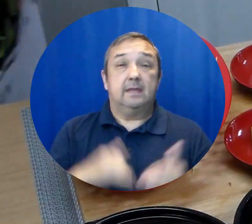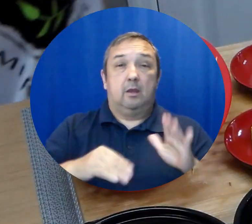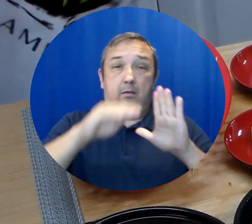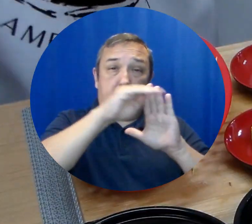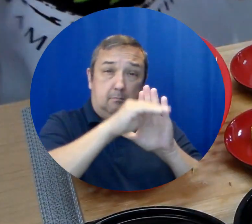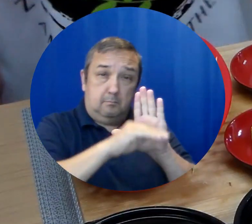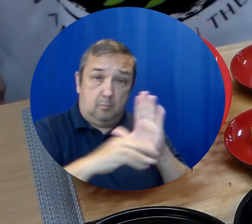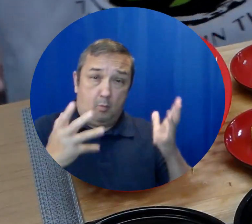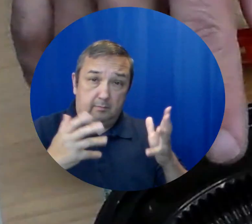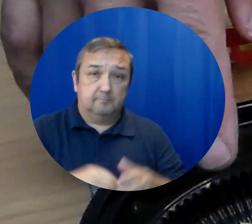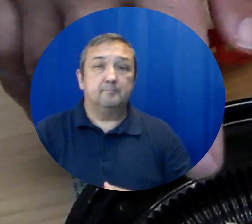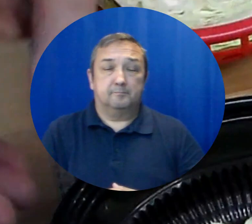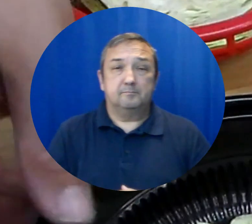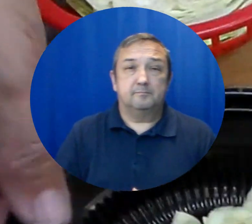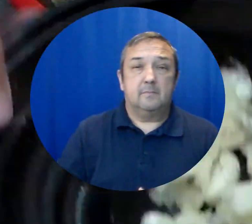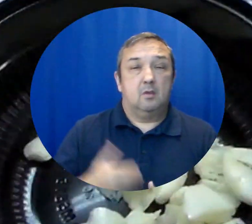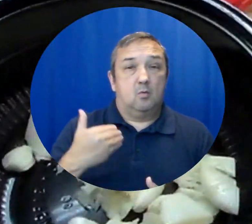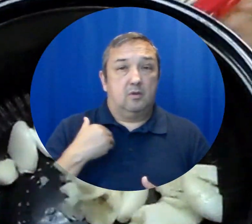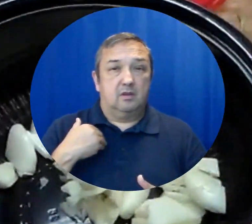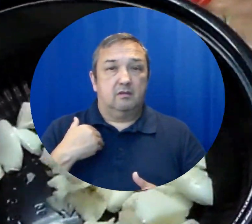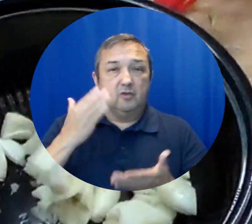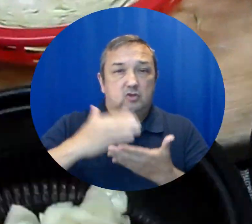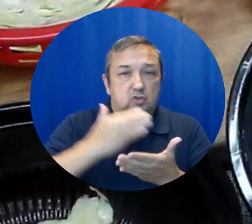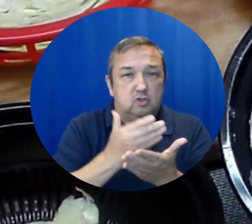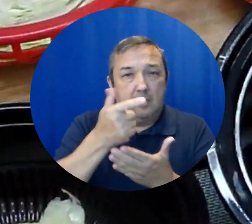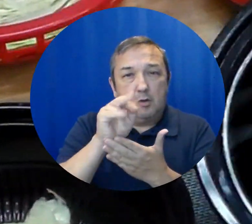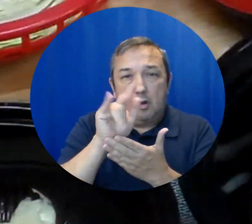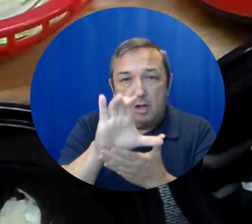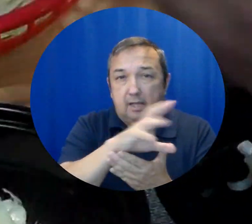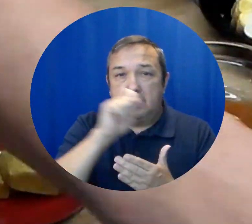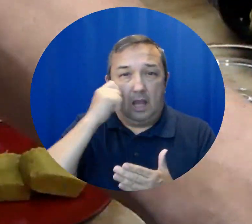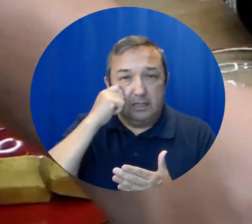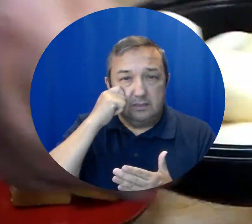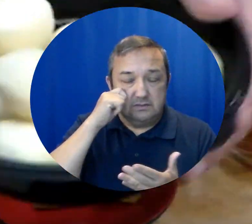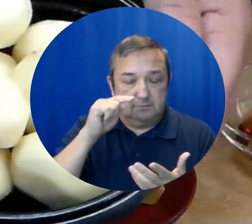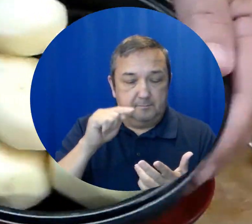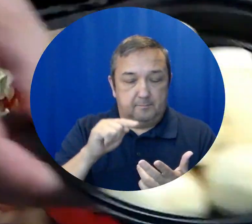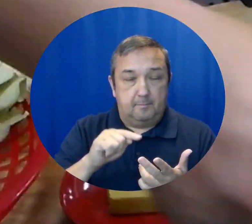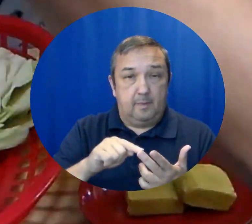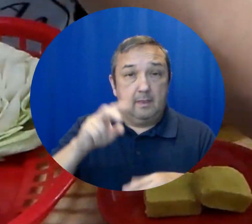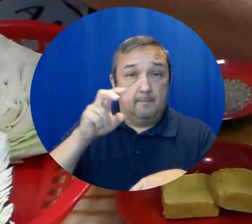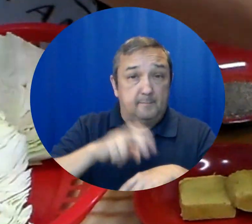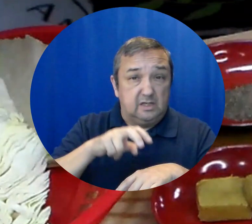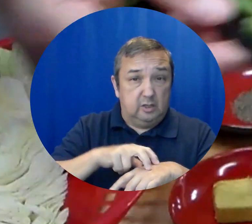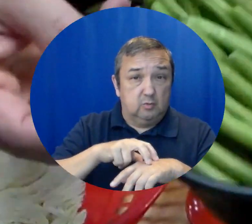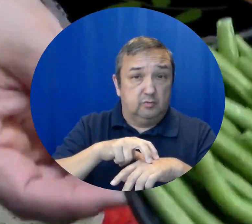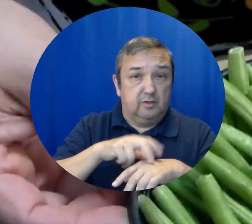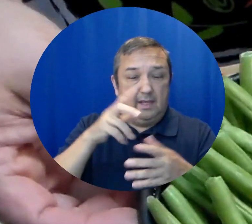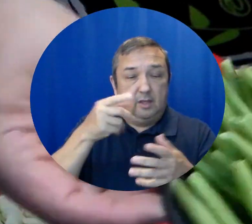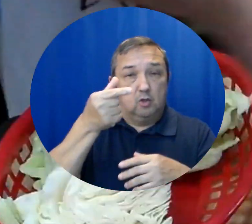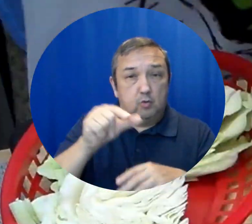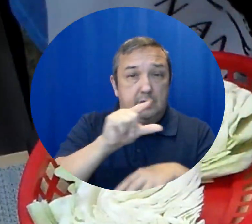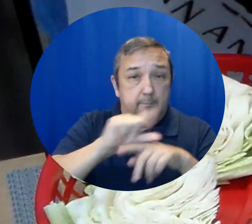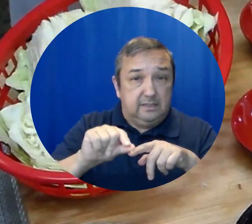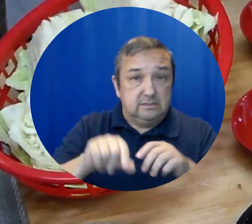Now here's the complete list of the ingredients. Got our chopped garlic and onions, potatoes we cut earlier, and some